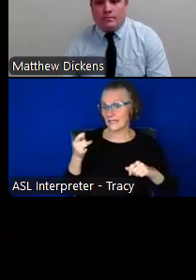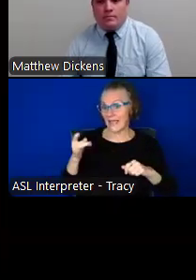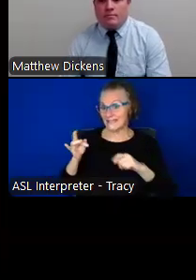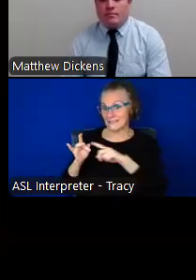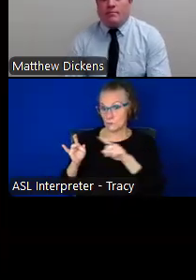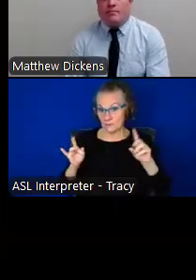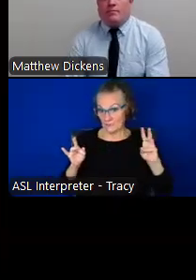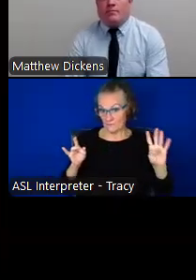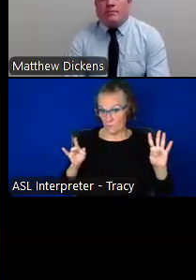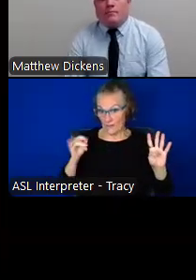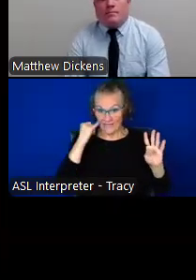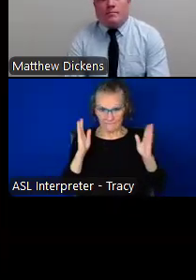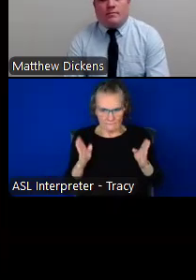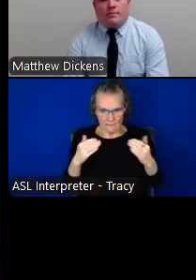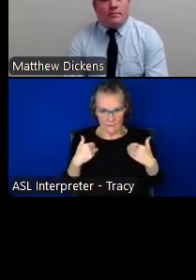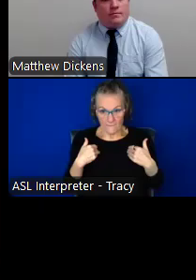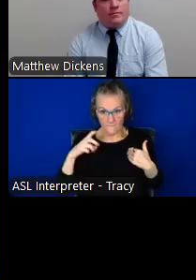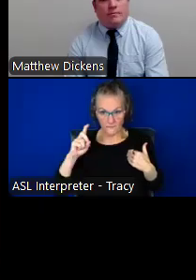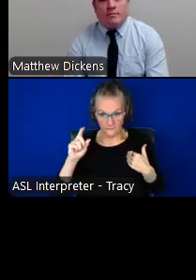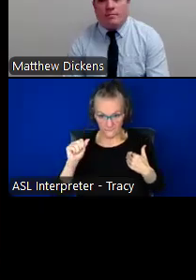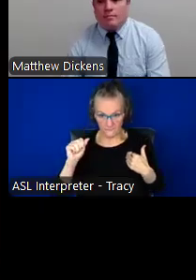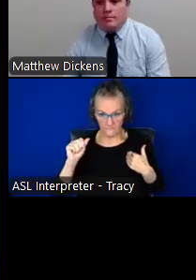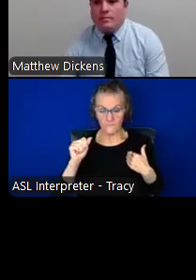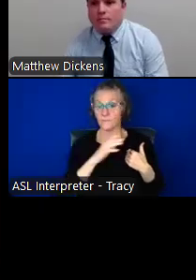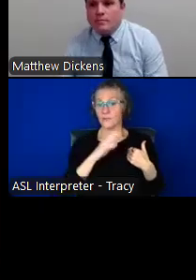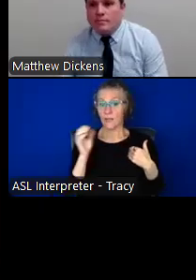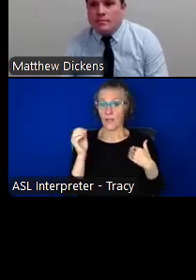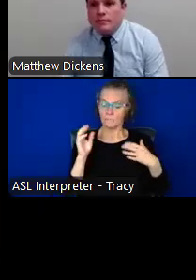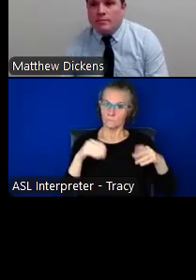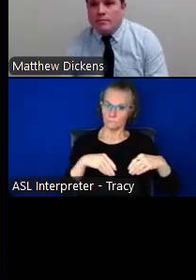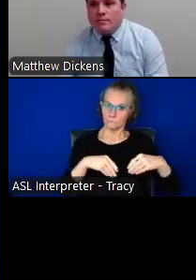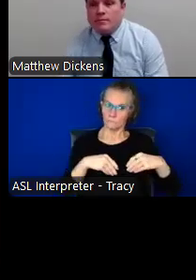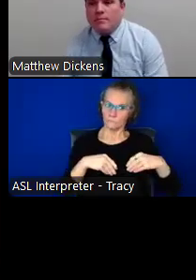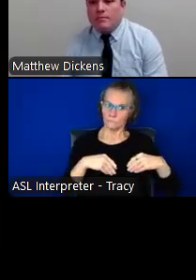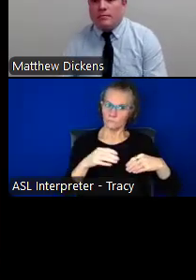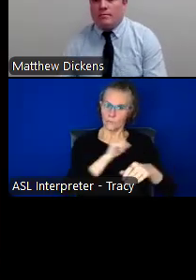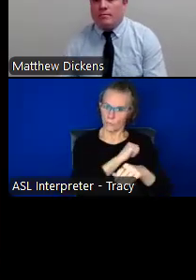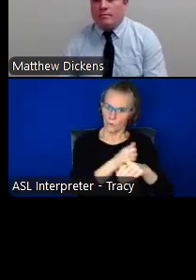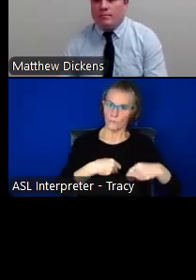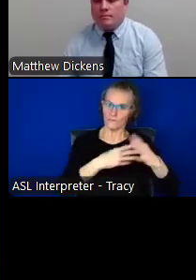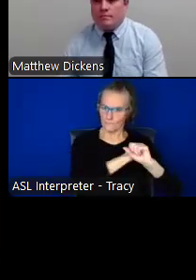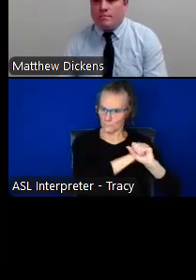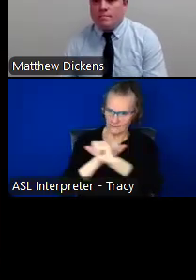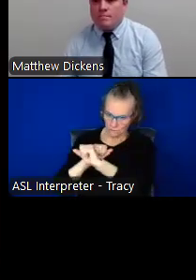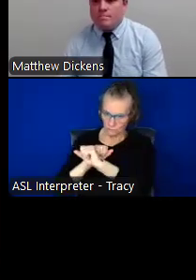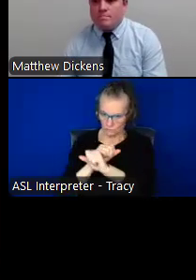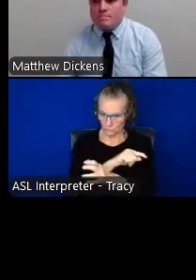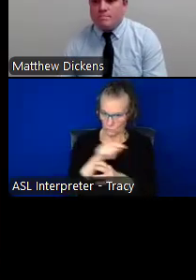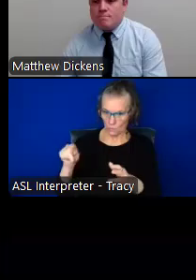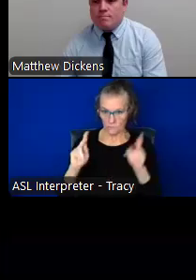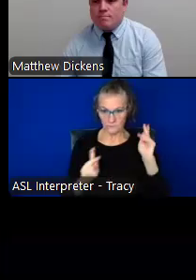64 with a disability, and to provide protective services to those